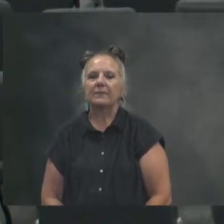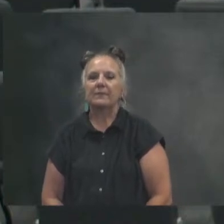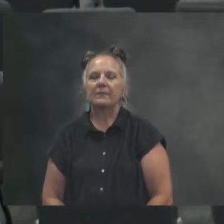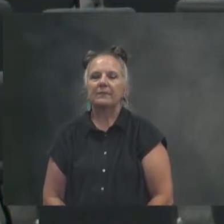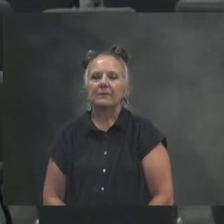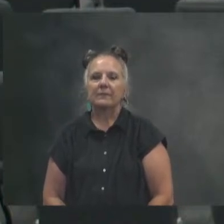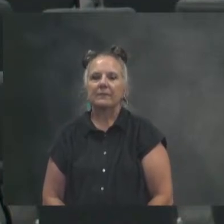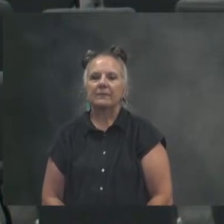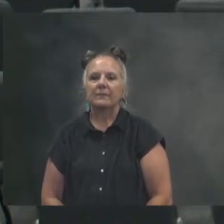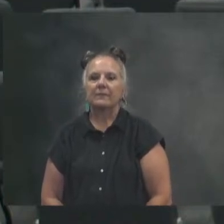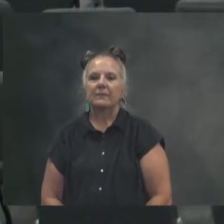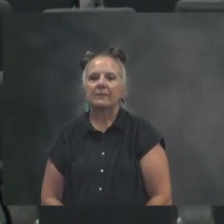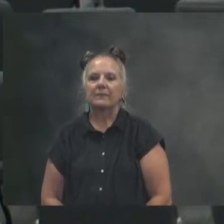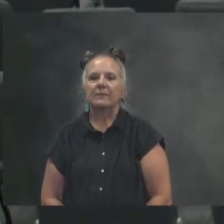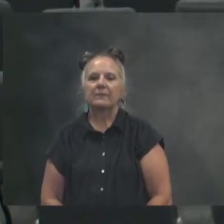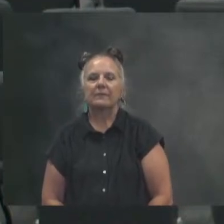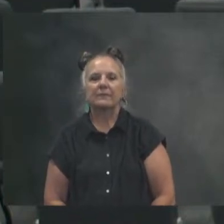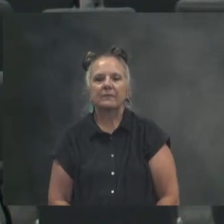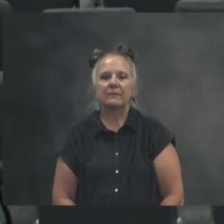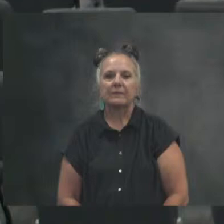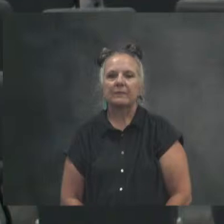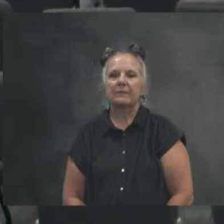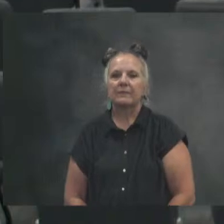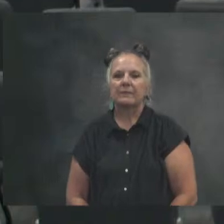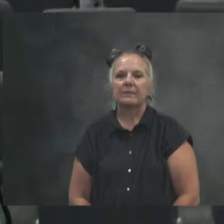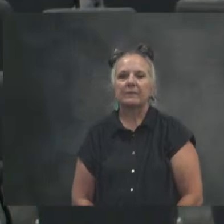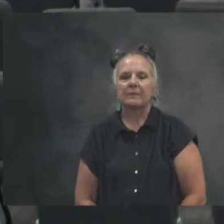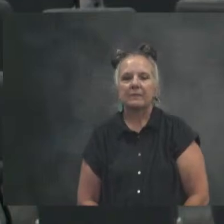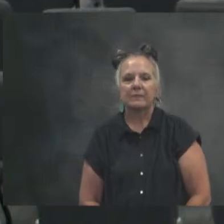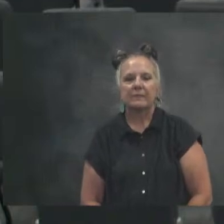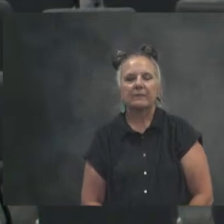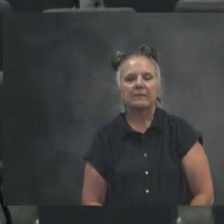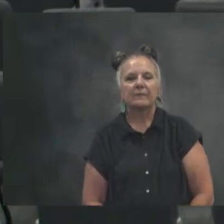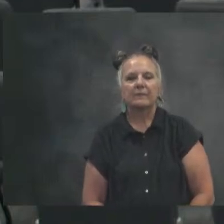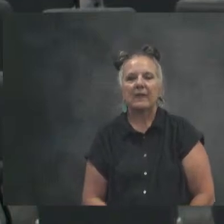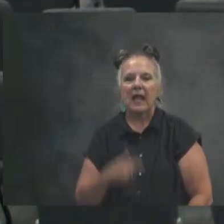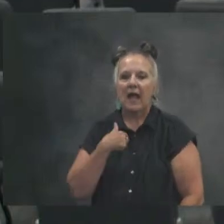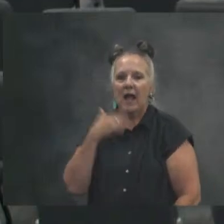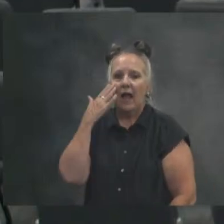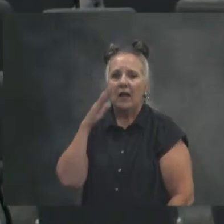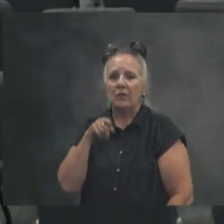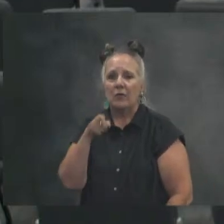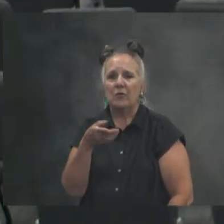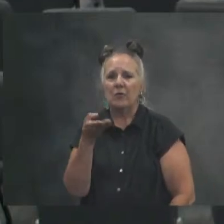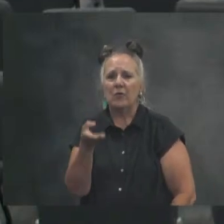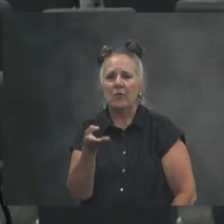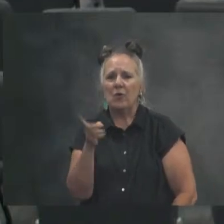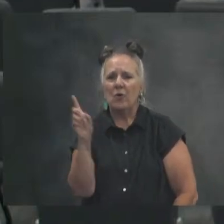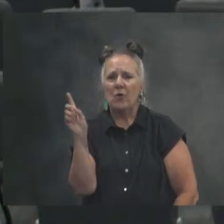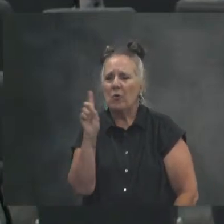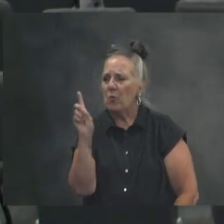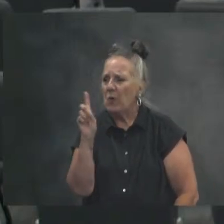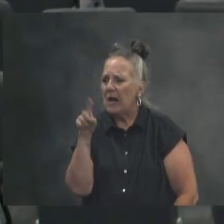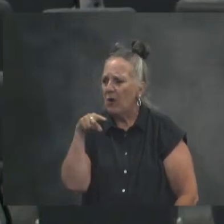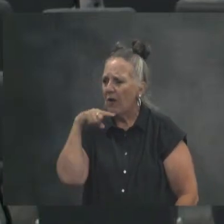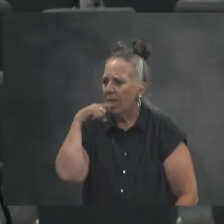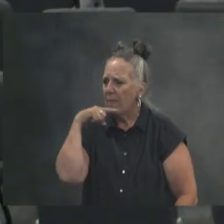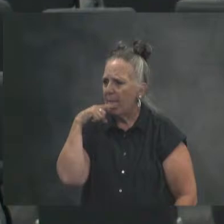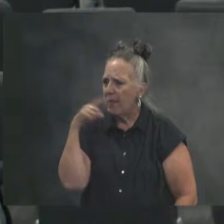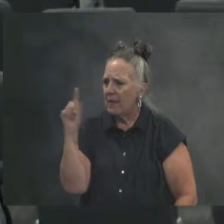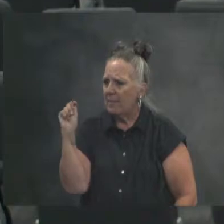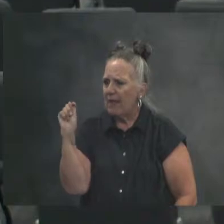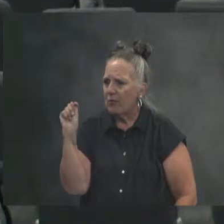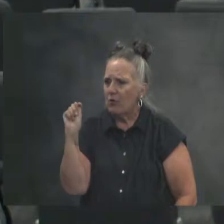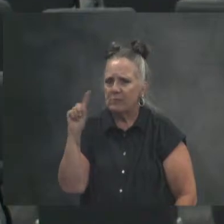So, I know they're there, but I'm not sure where they are. Where are the public bathrooms on the first